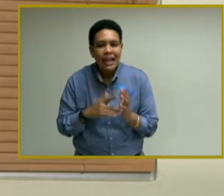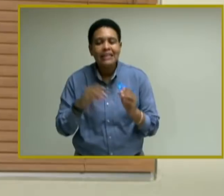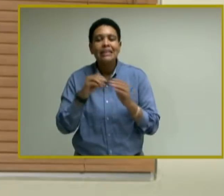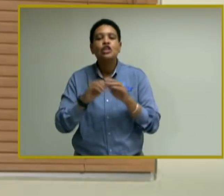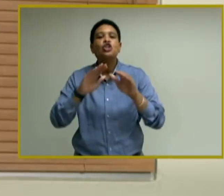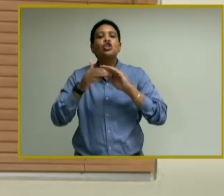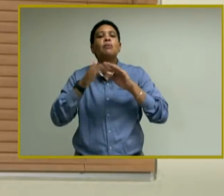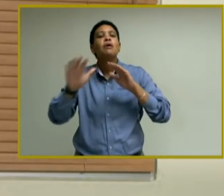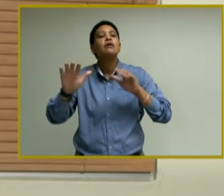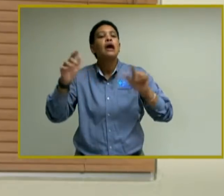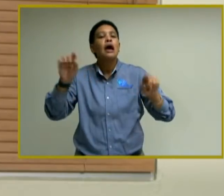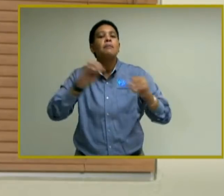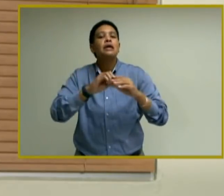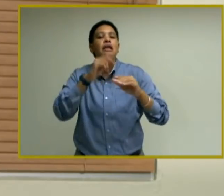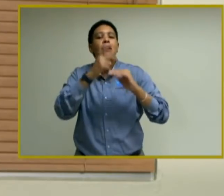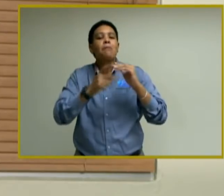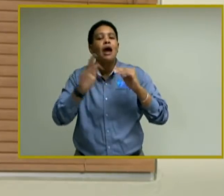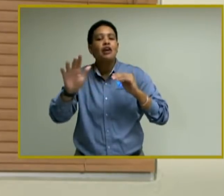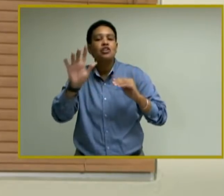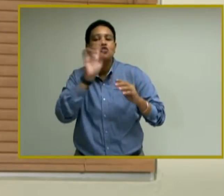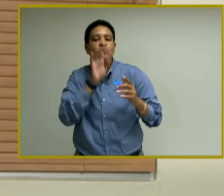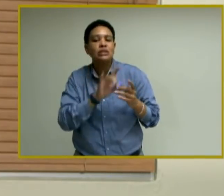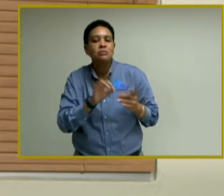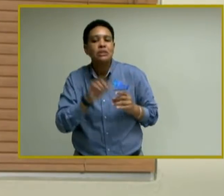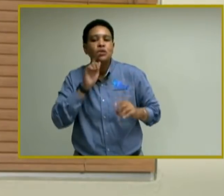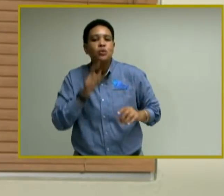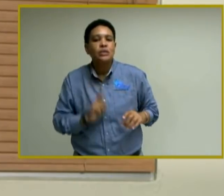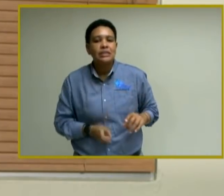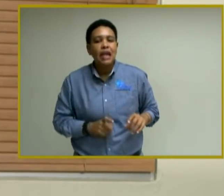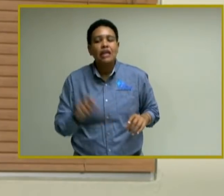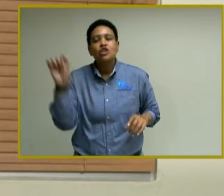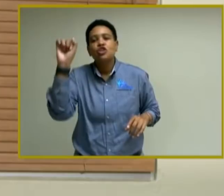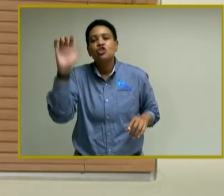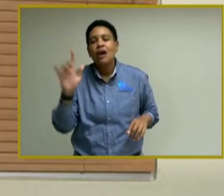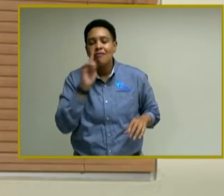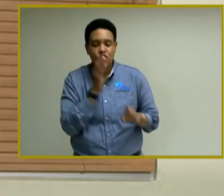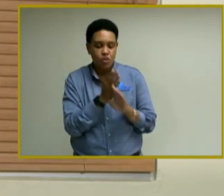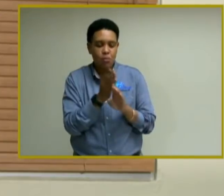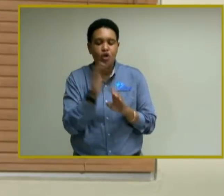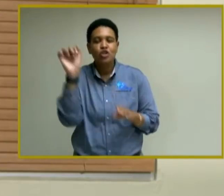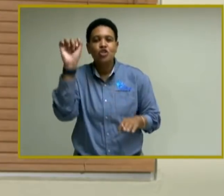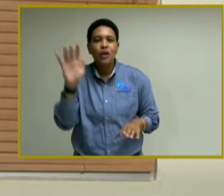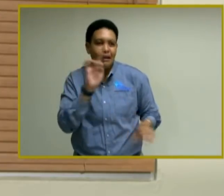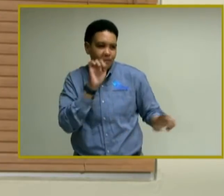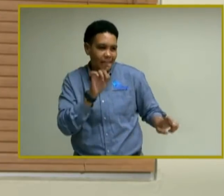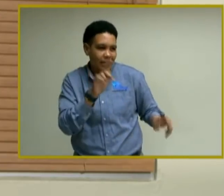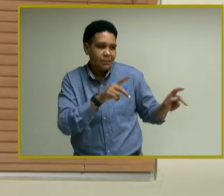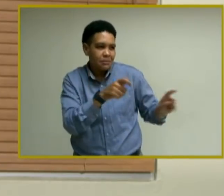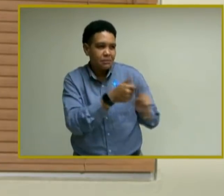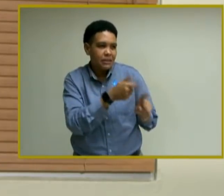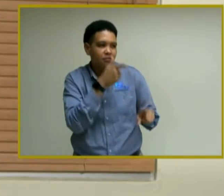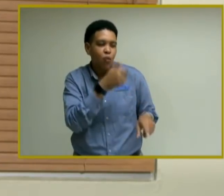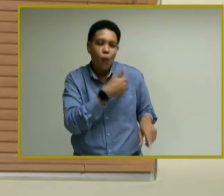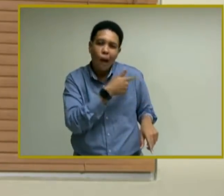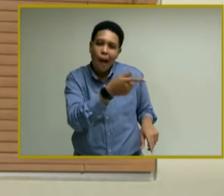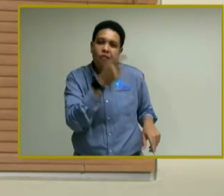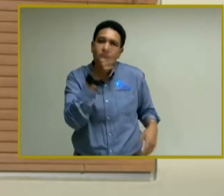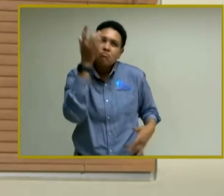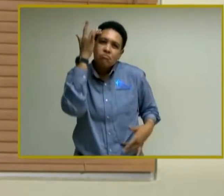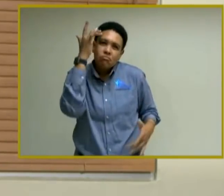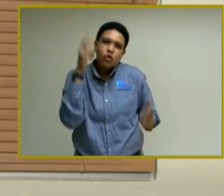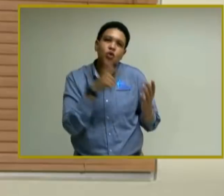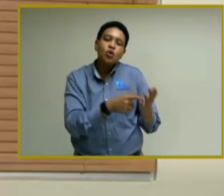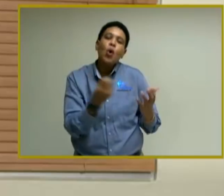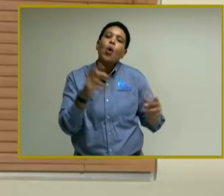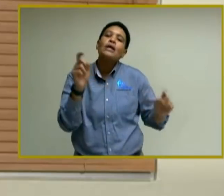the island in the parishes, speaking to the taxi drivers, the bus drivers, testing persons that have symptoms, or